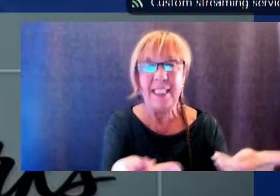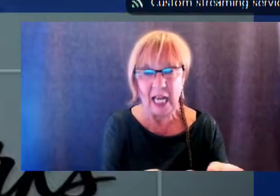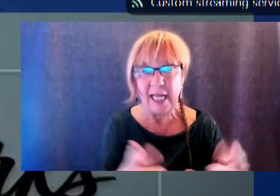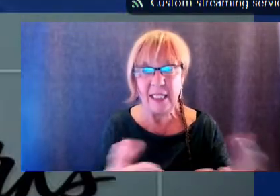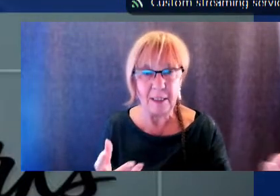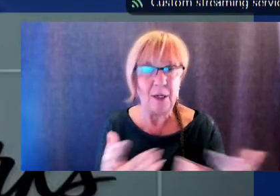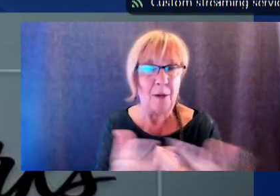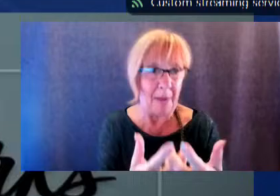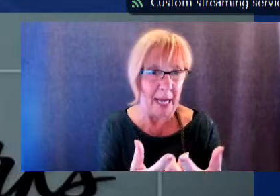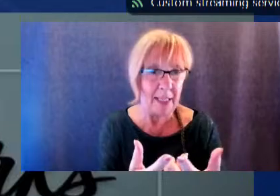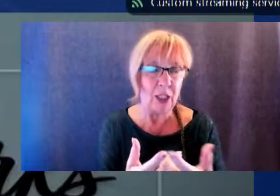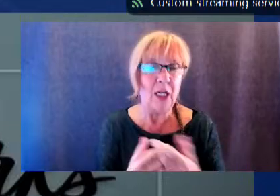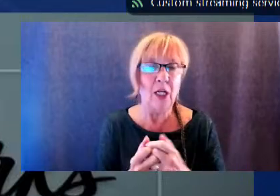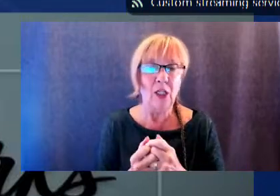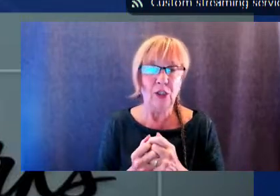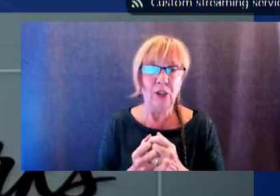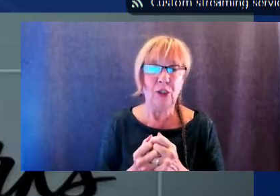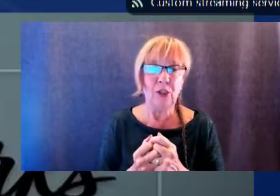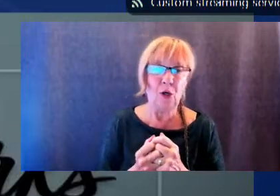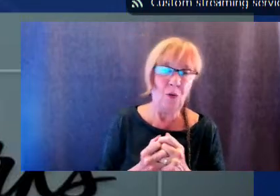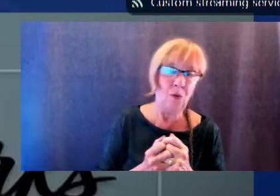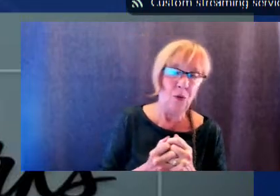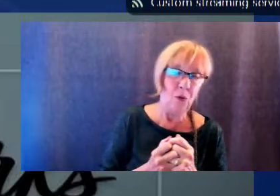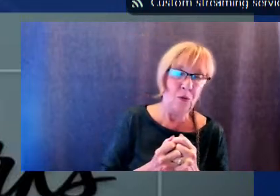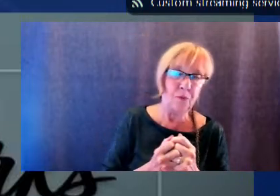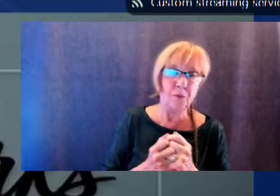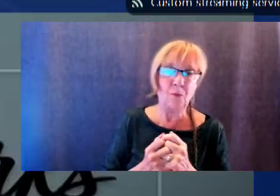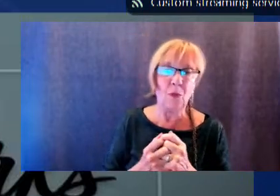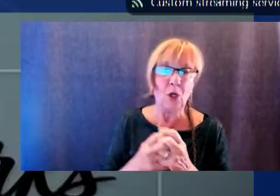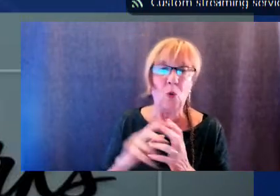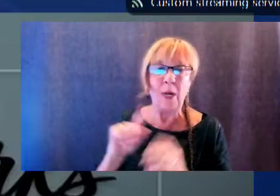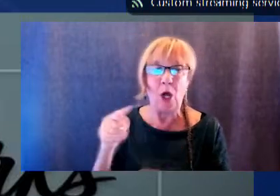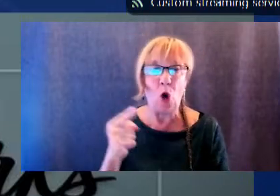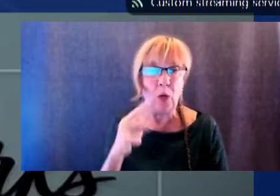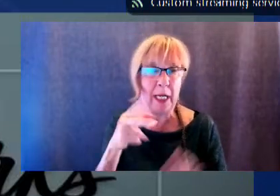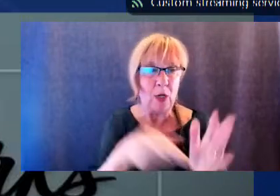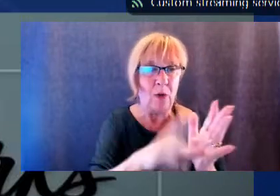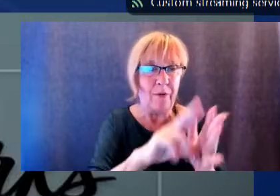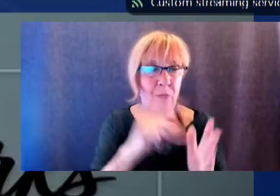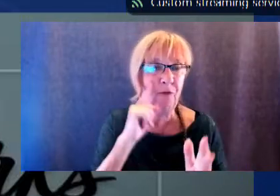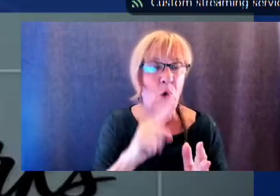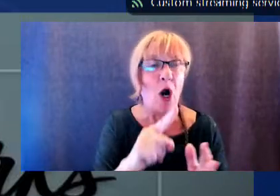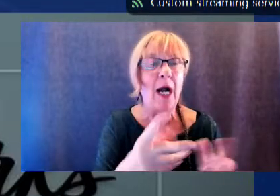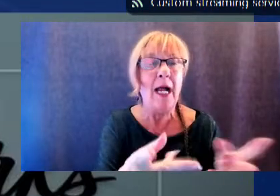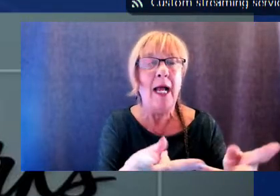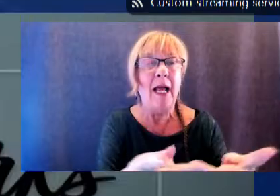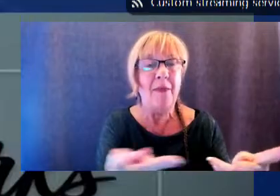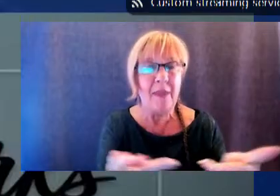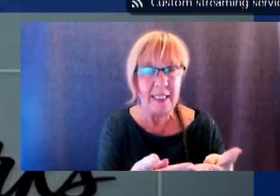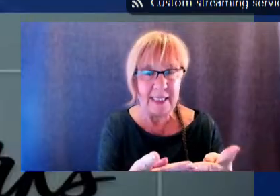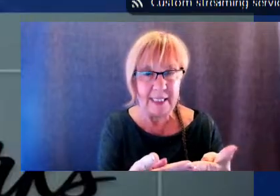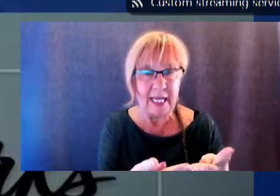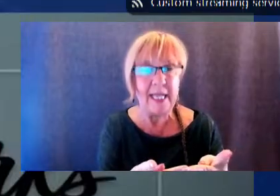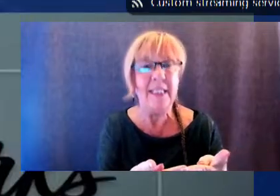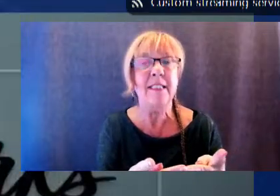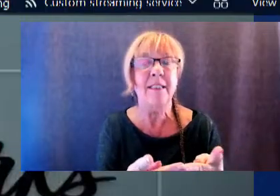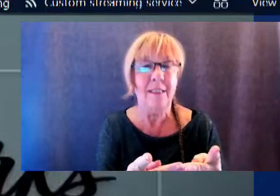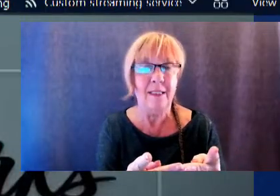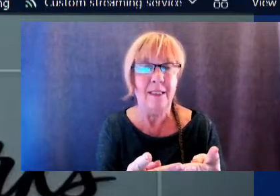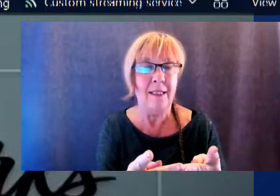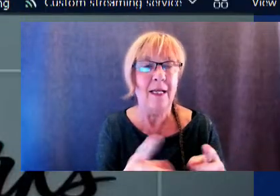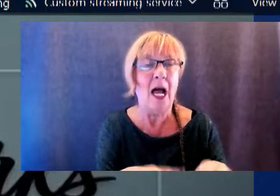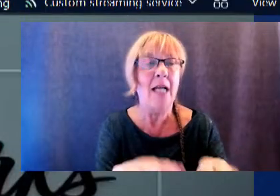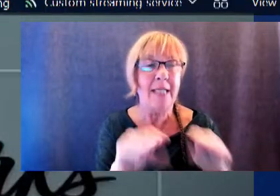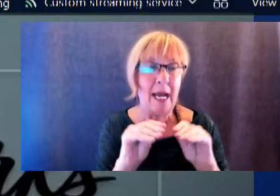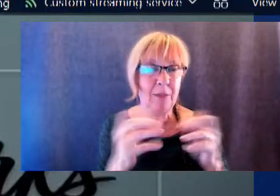pre-approved plan, go very fast, because again, we're only going to be reviewing for the site adaptation, including the Title 24 energy requirements.